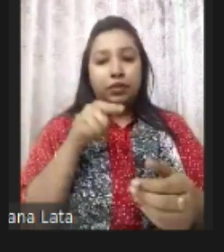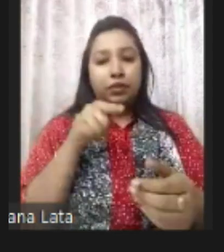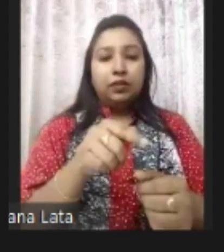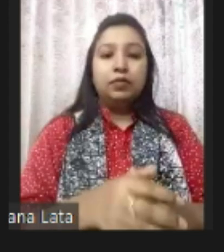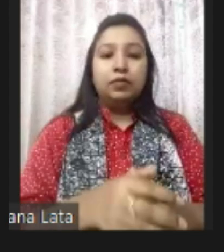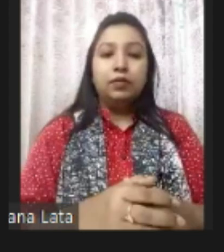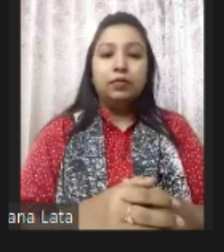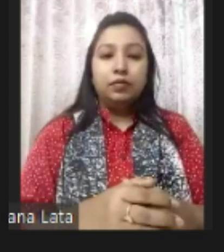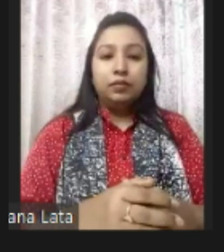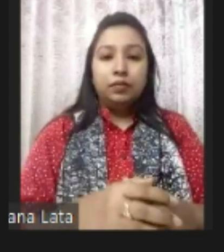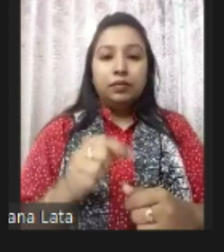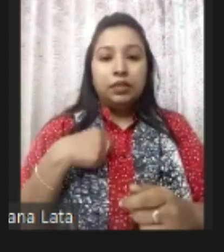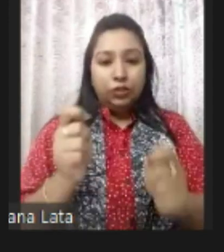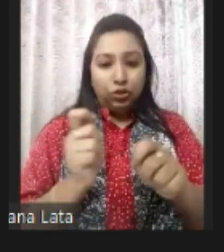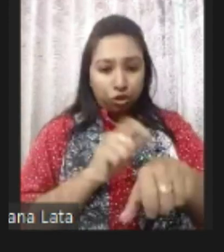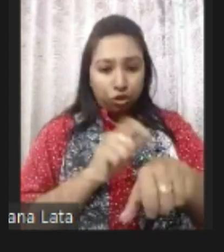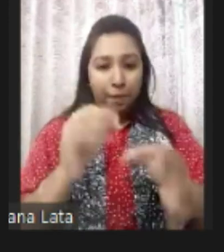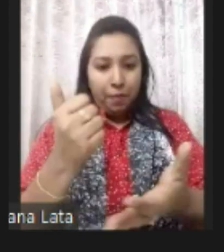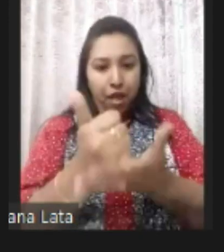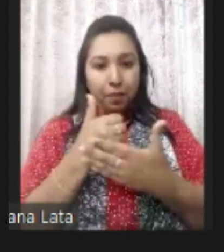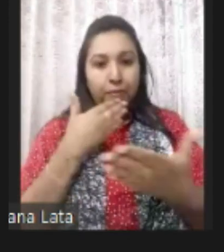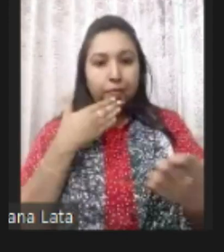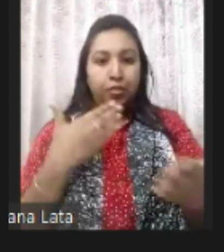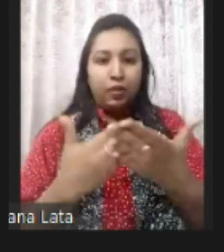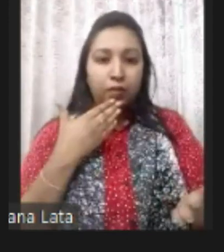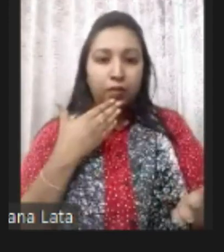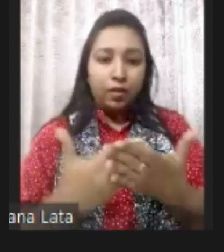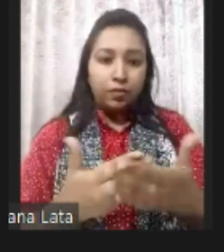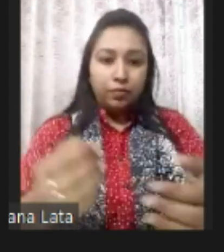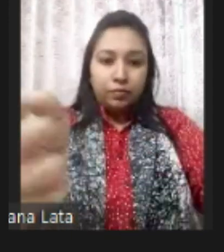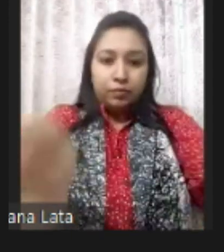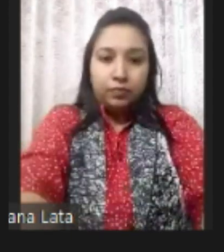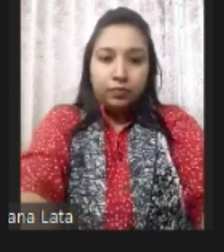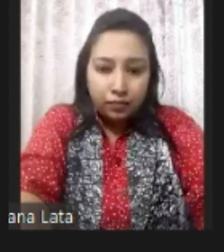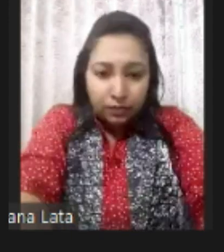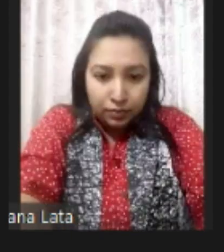your time. Thank you, everyone. Thank you. It's been a privilege.